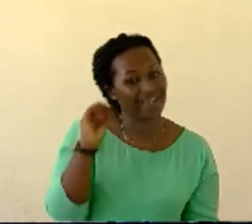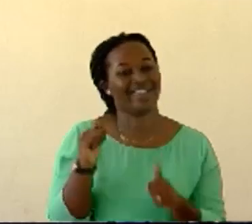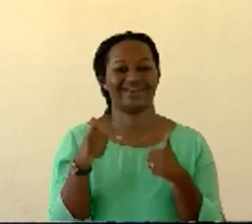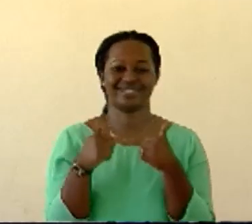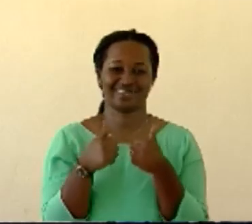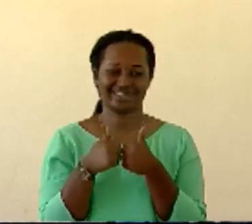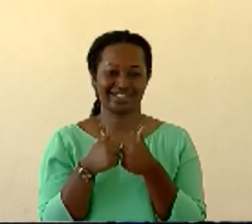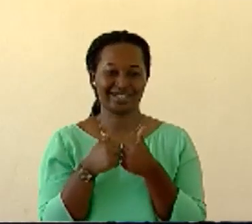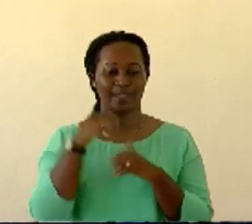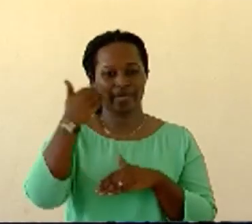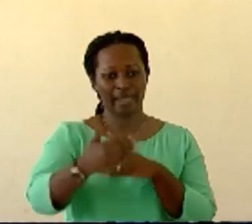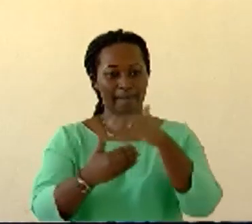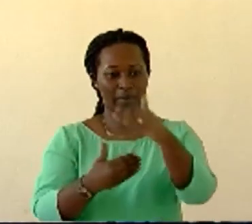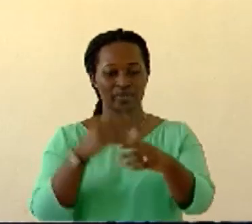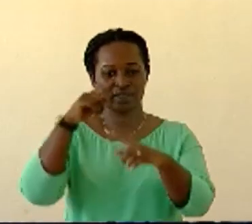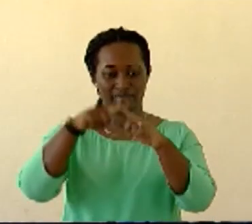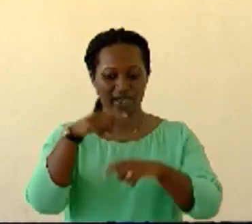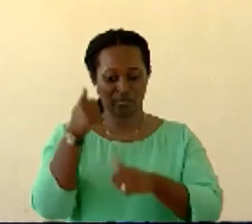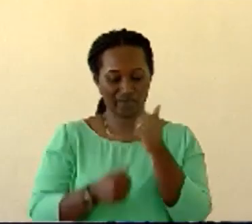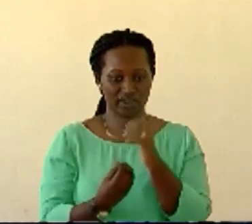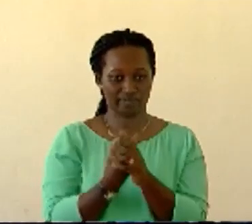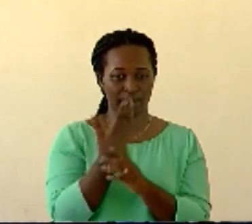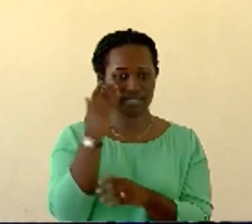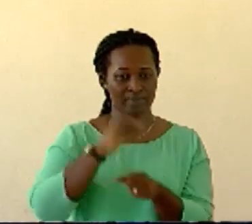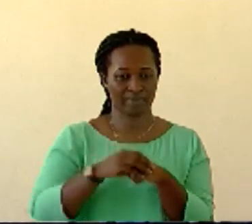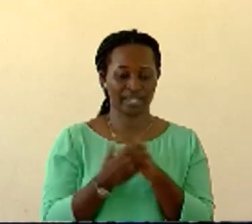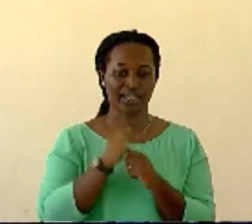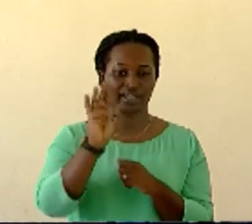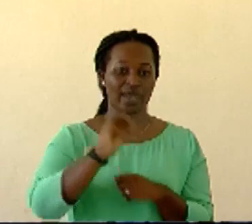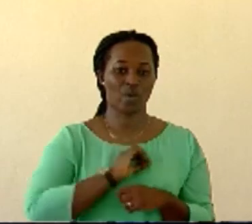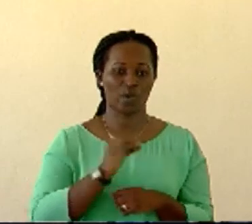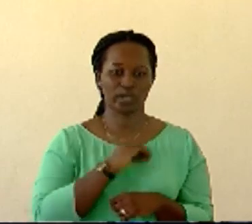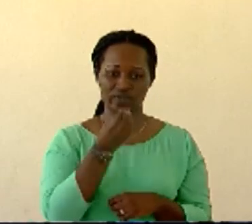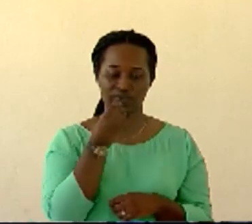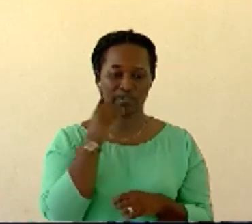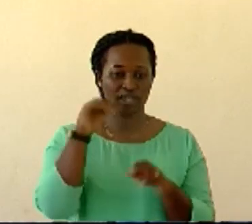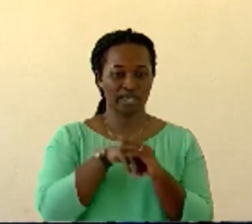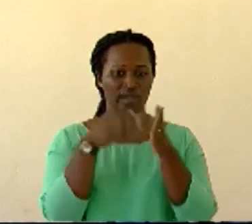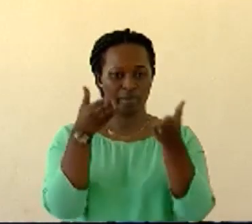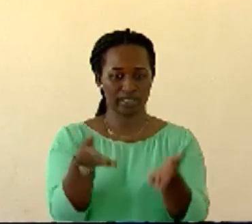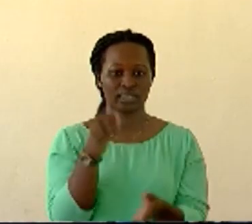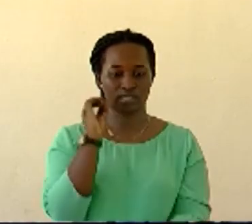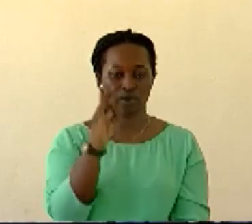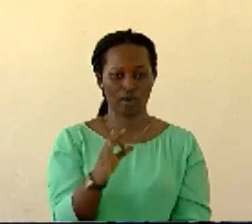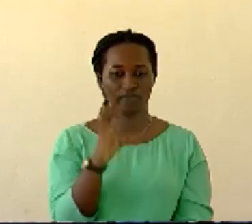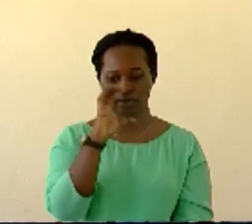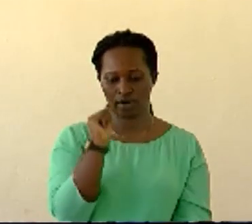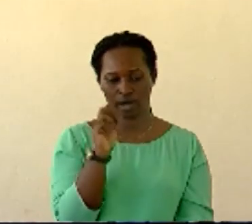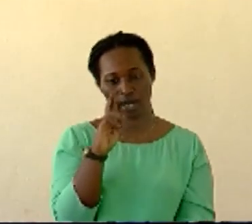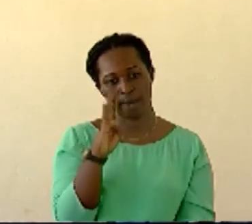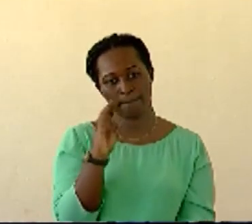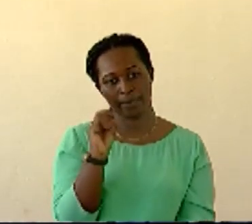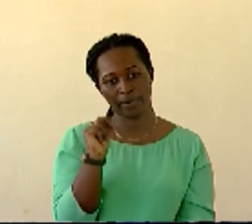Excellent. The process by which plants make their own food in the presence of carbon